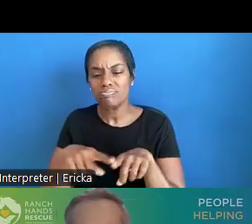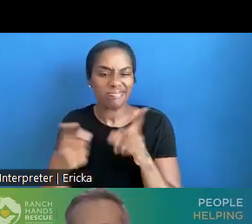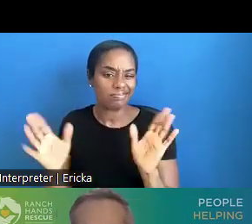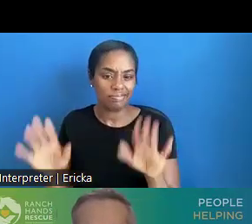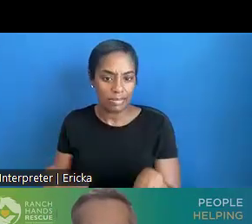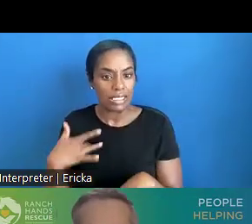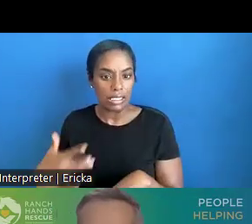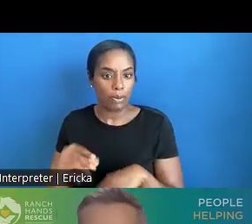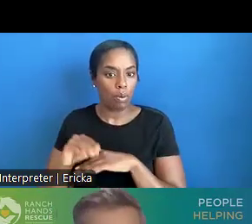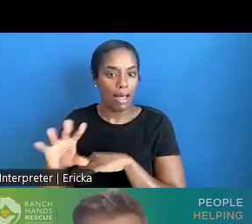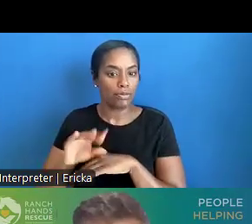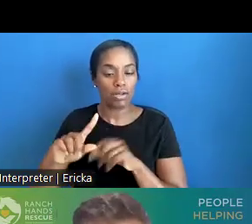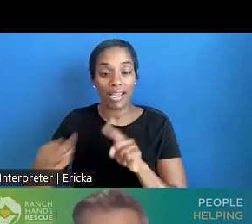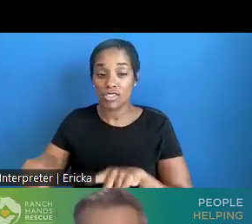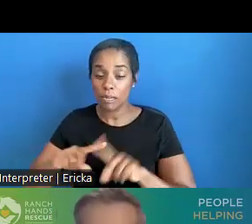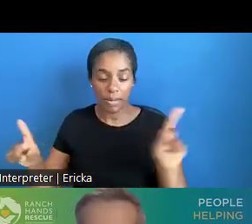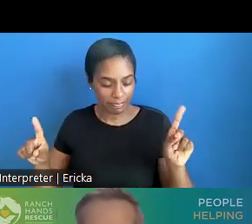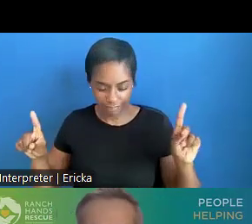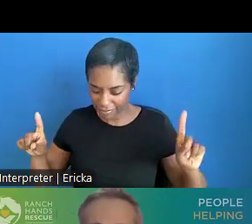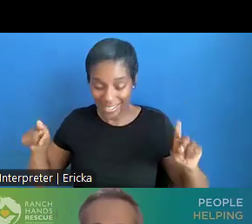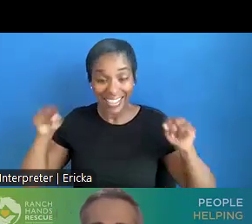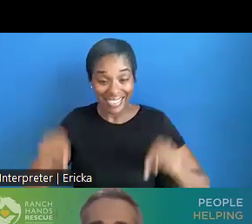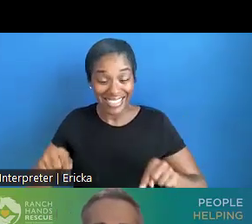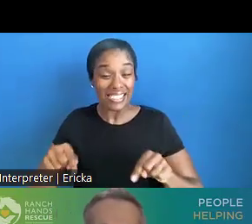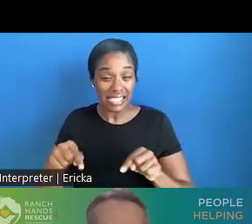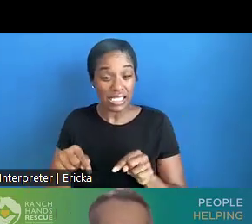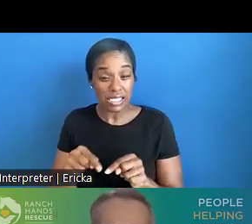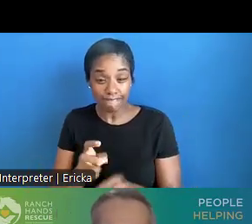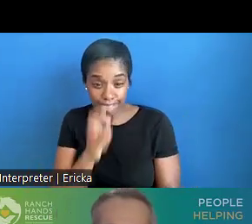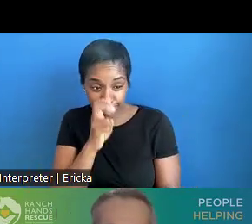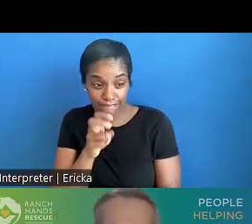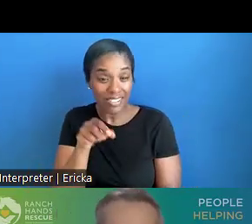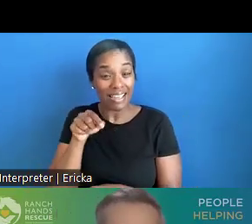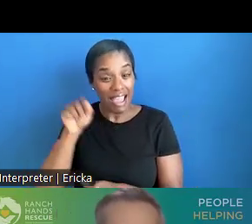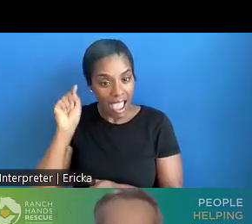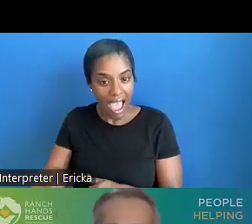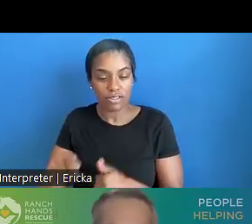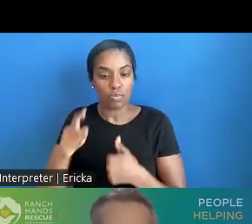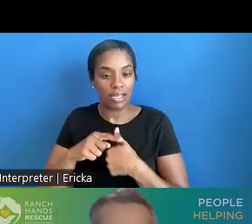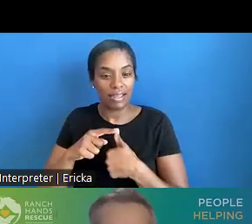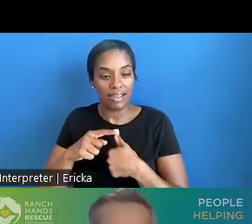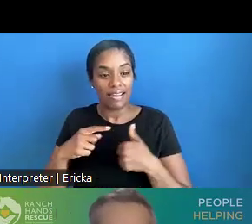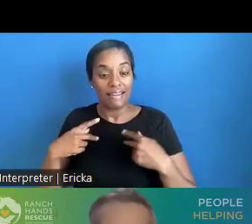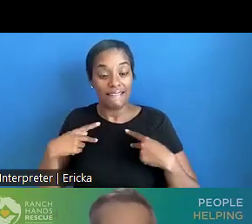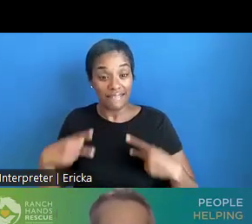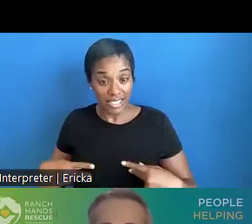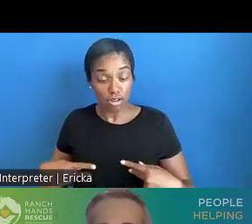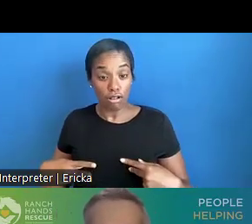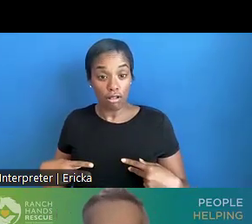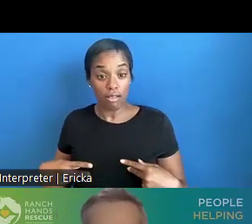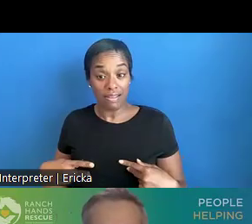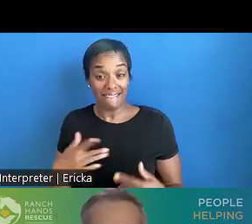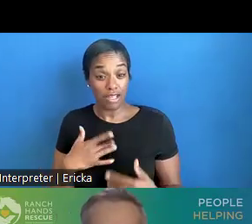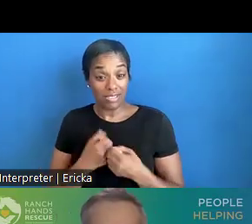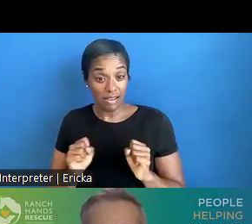No, with this, it is this. It has to be physical and felt safety, which leads